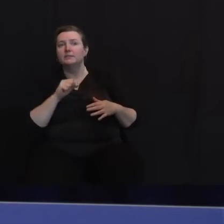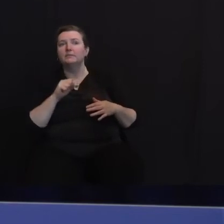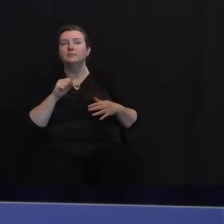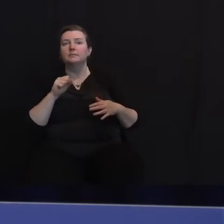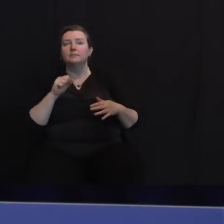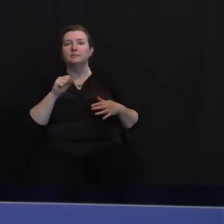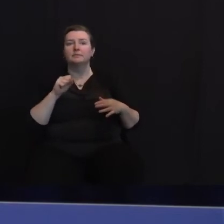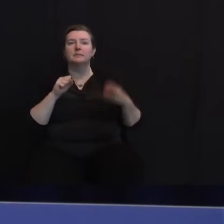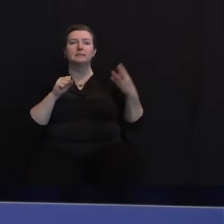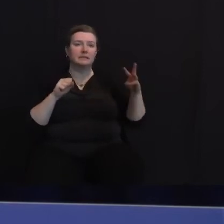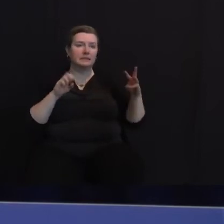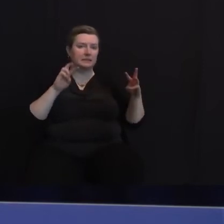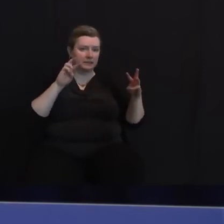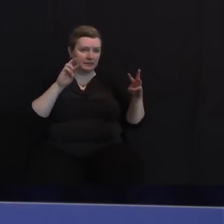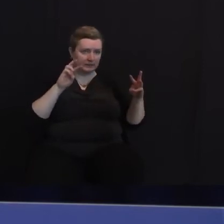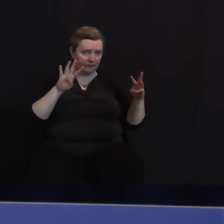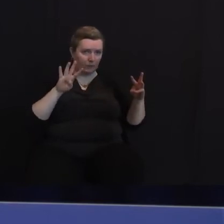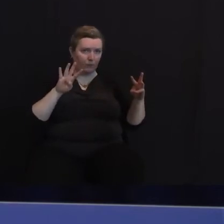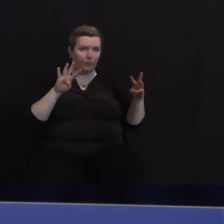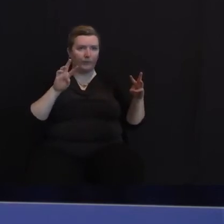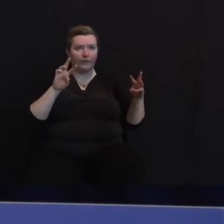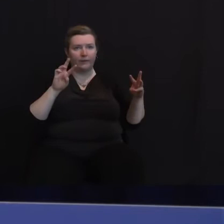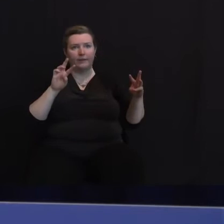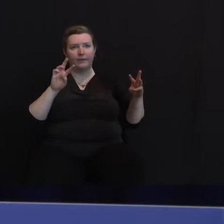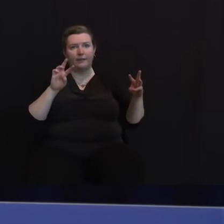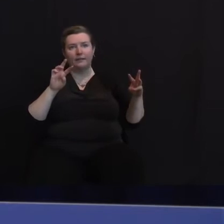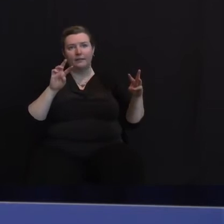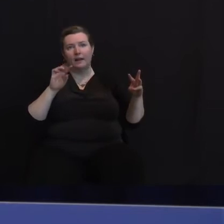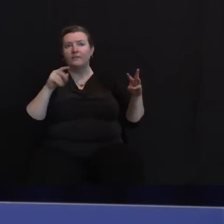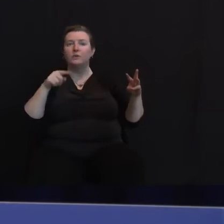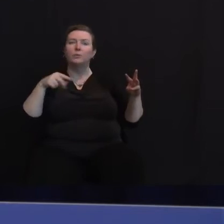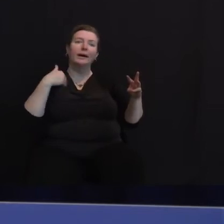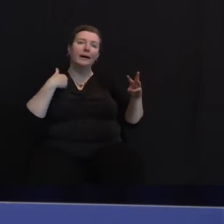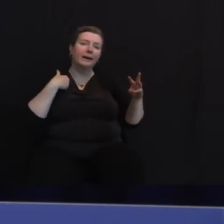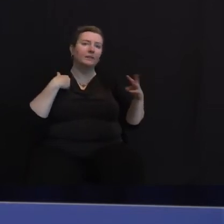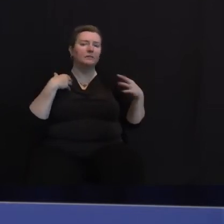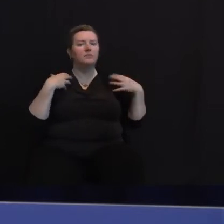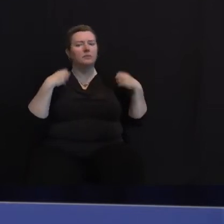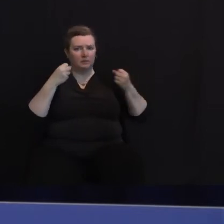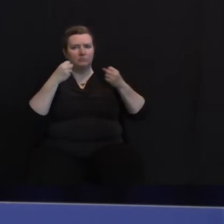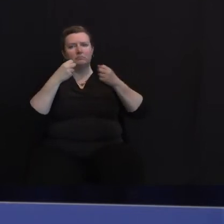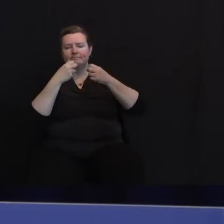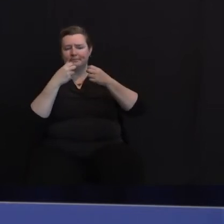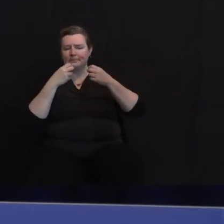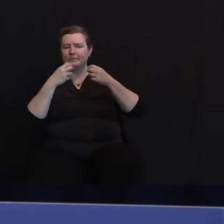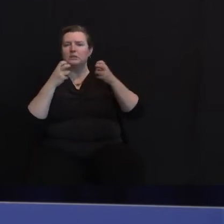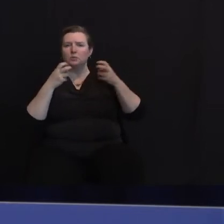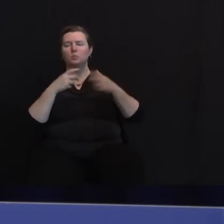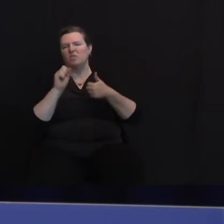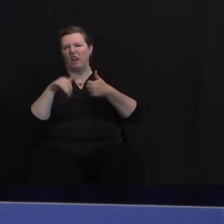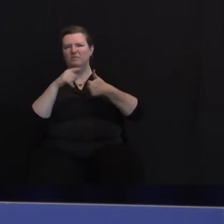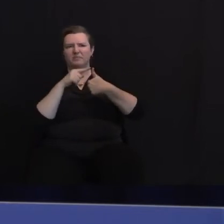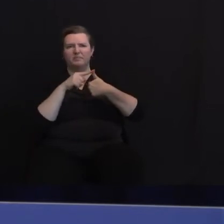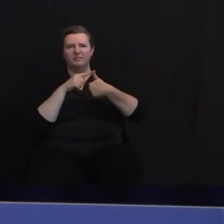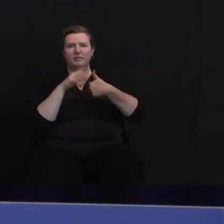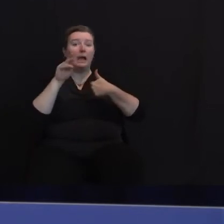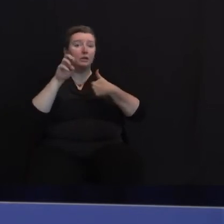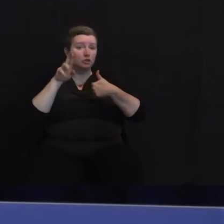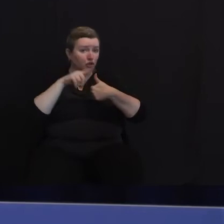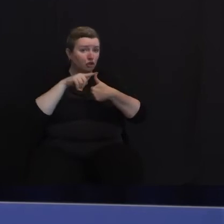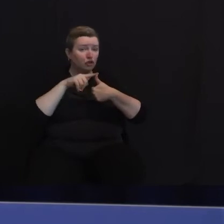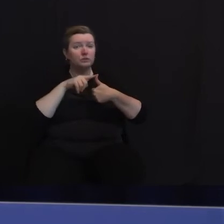and 65 with the following conditions are eligible: cancer, chronic